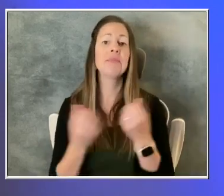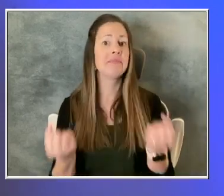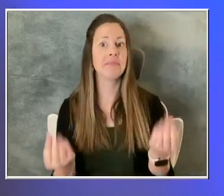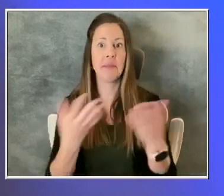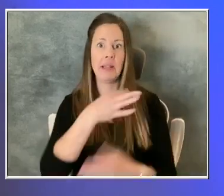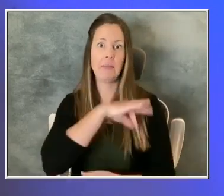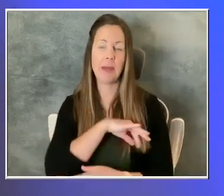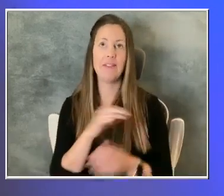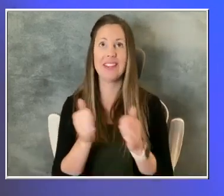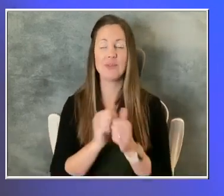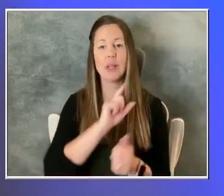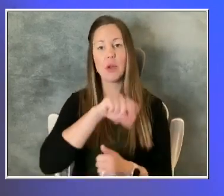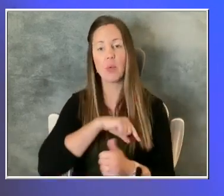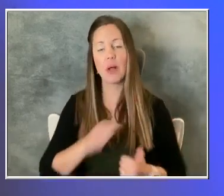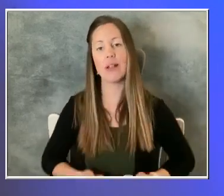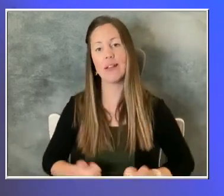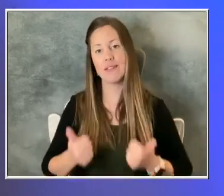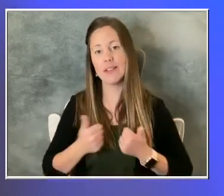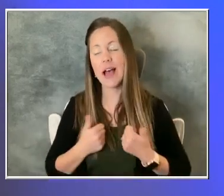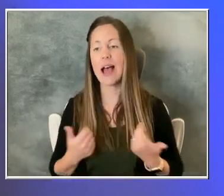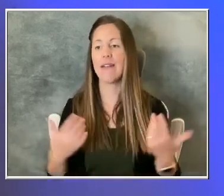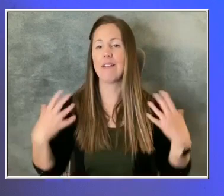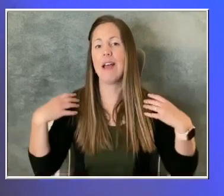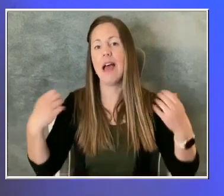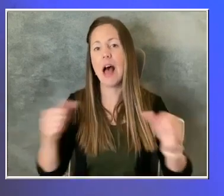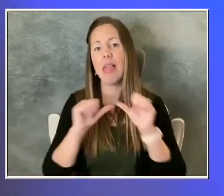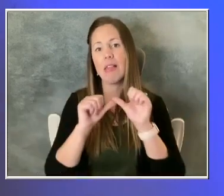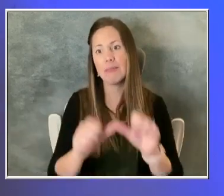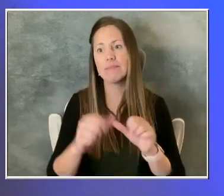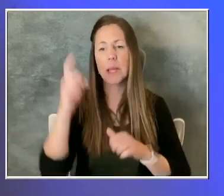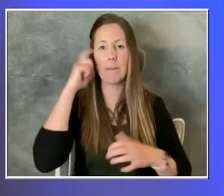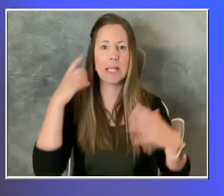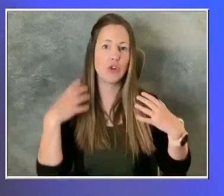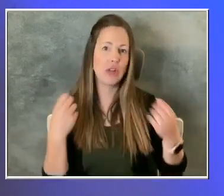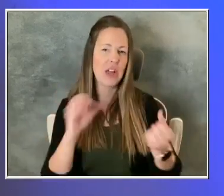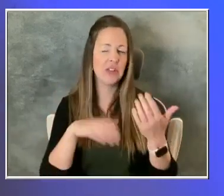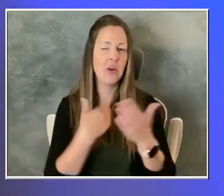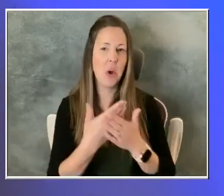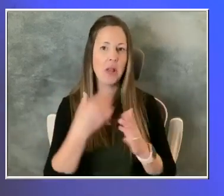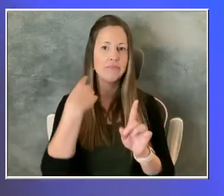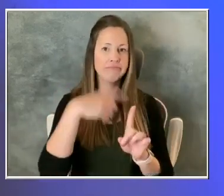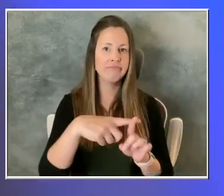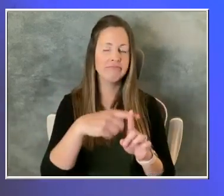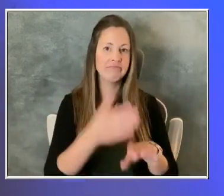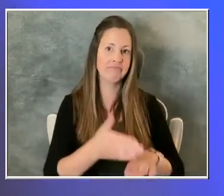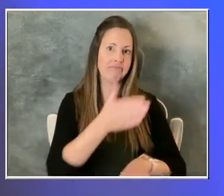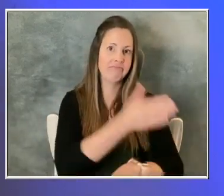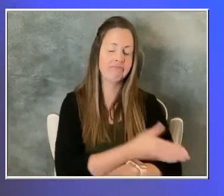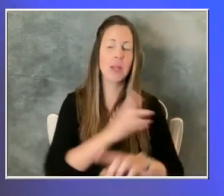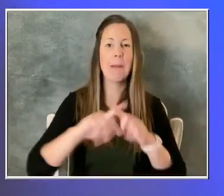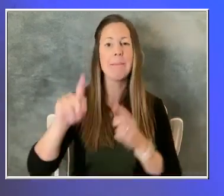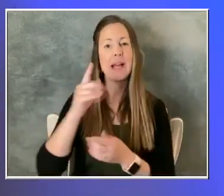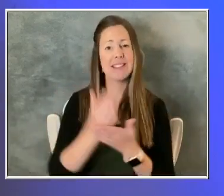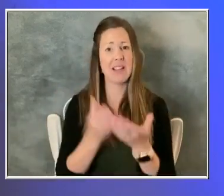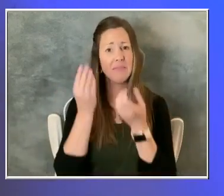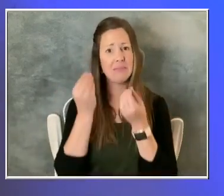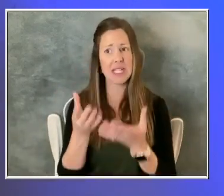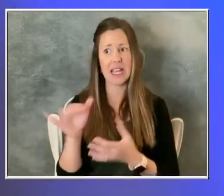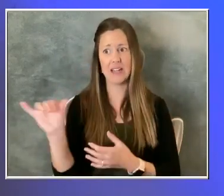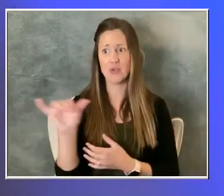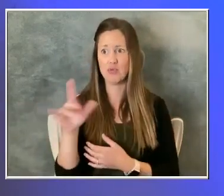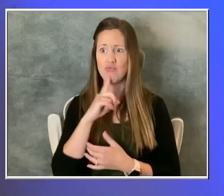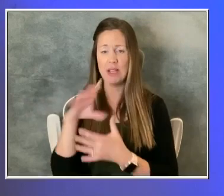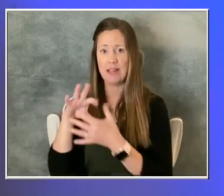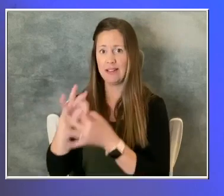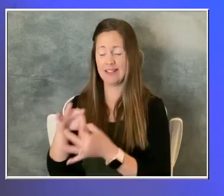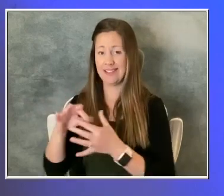life, vitality, mental health. But interestingly, we were also able to find some data that correlated on the basic science side, in